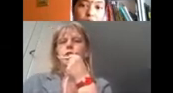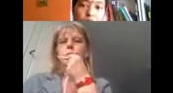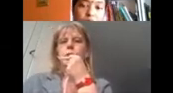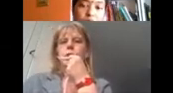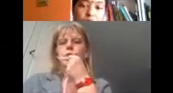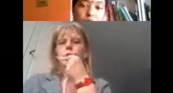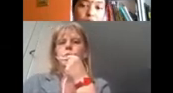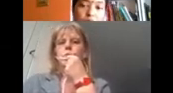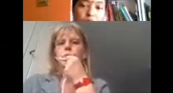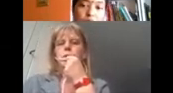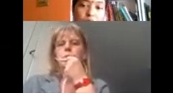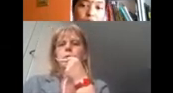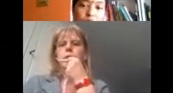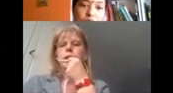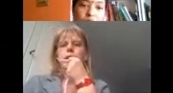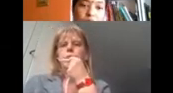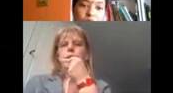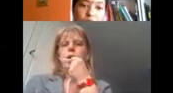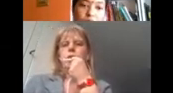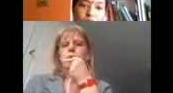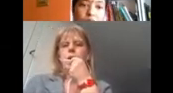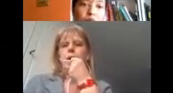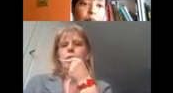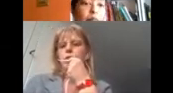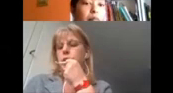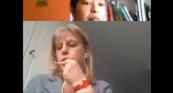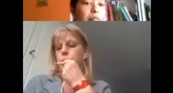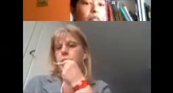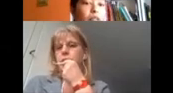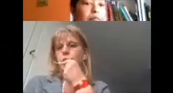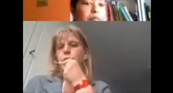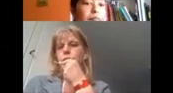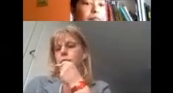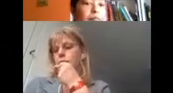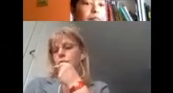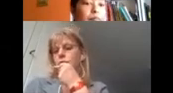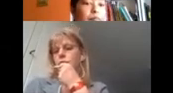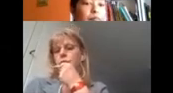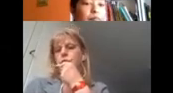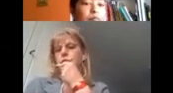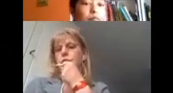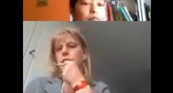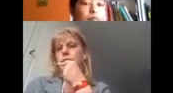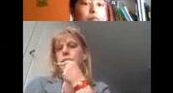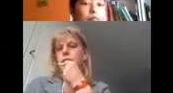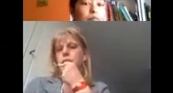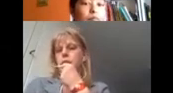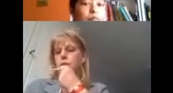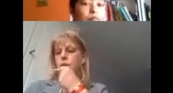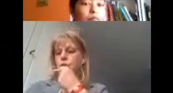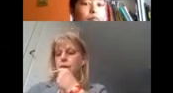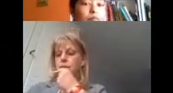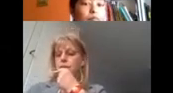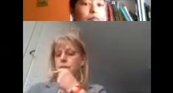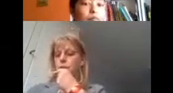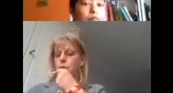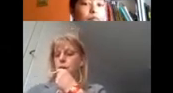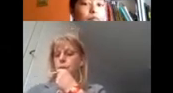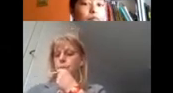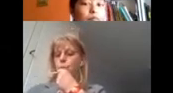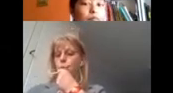digital champions or supporting people with our own experience that we've had over the last few years. So